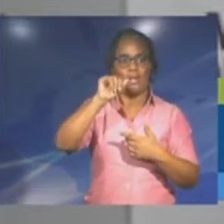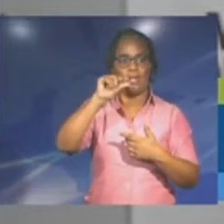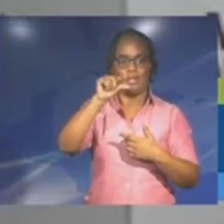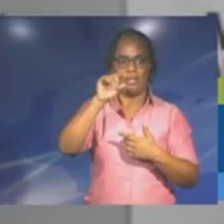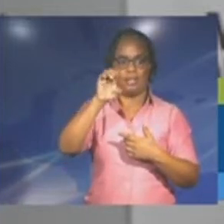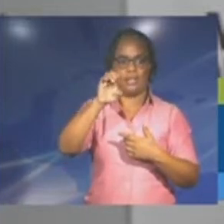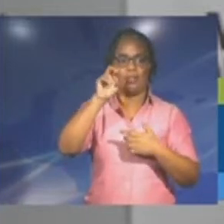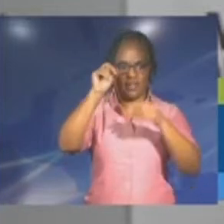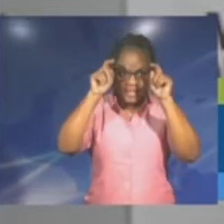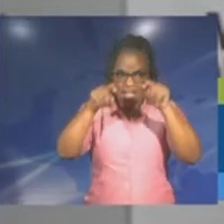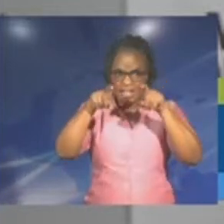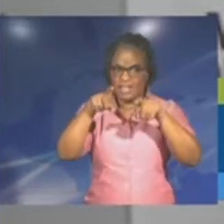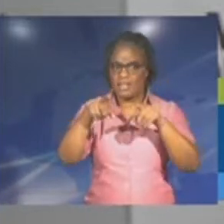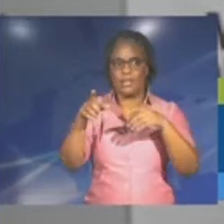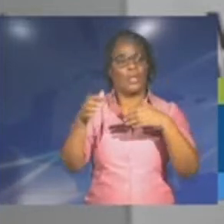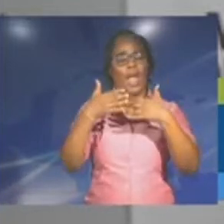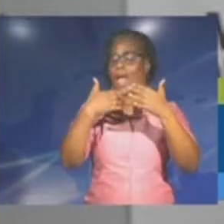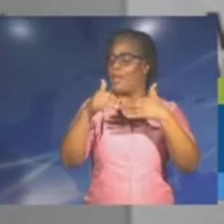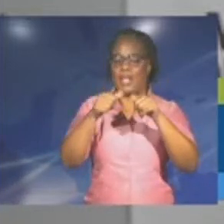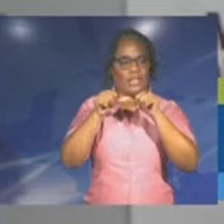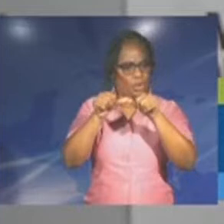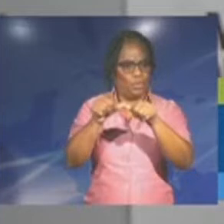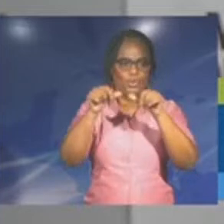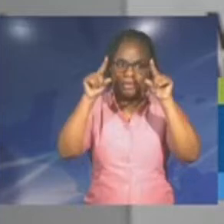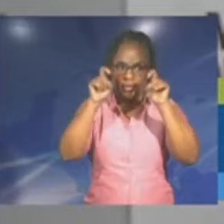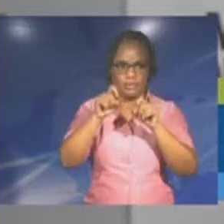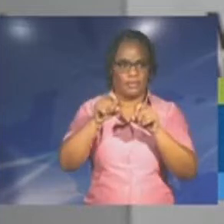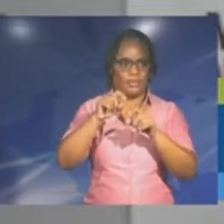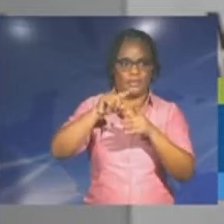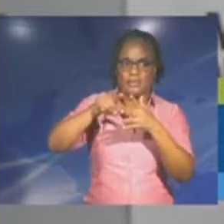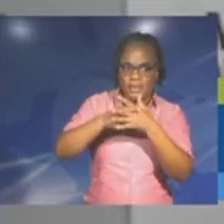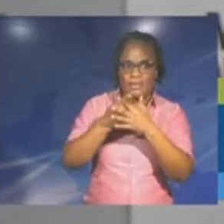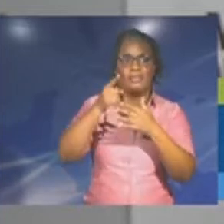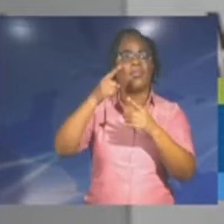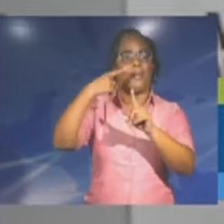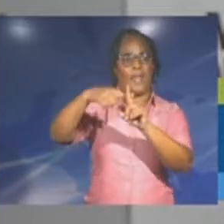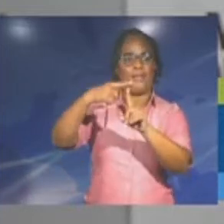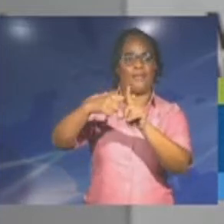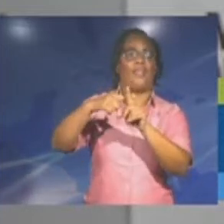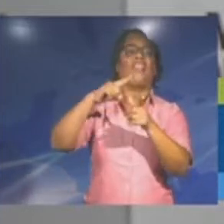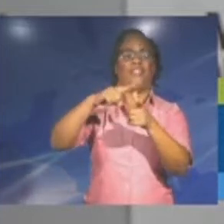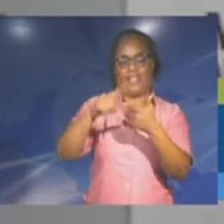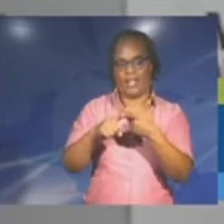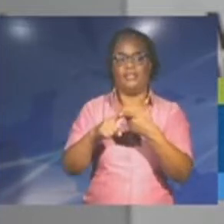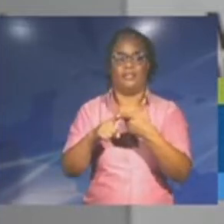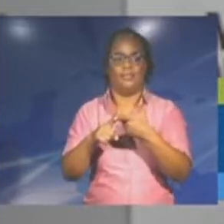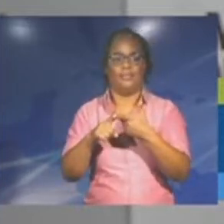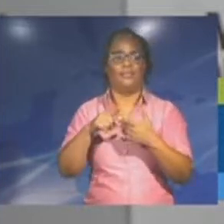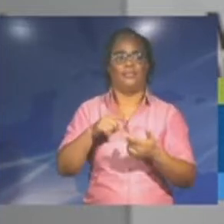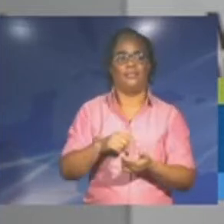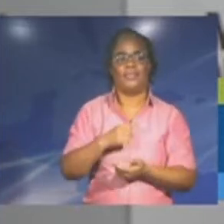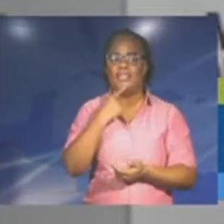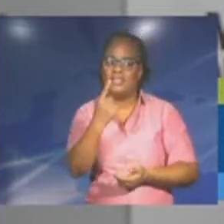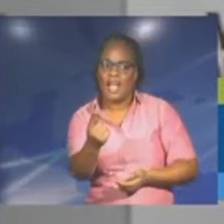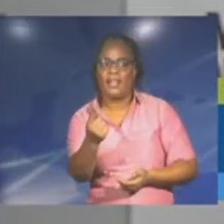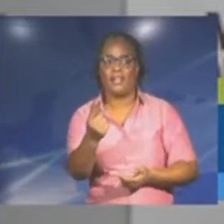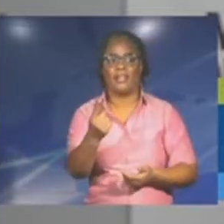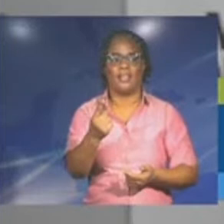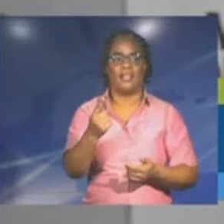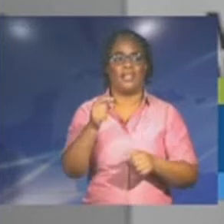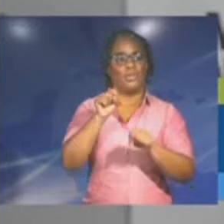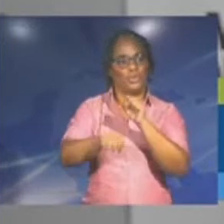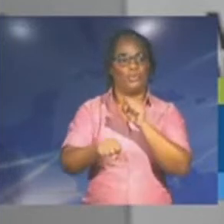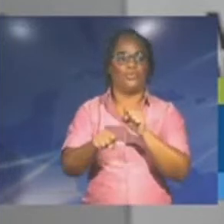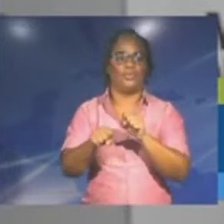they are counted as positive that will be dealt with in terms of action by the CMOH. So a quarantine order is